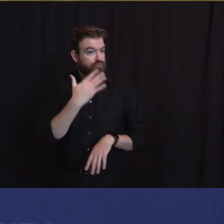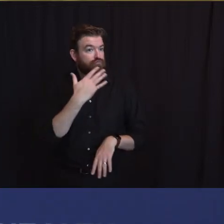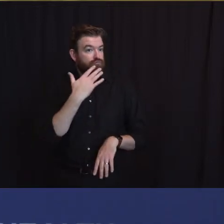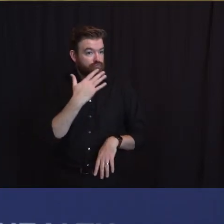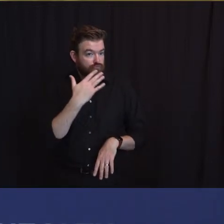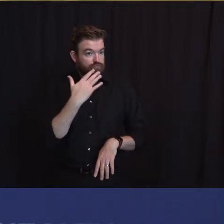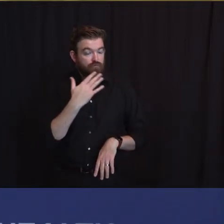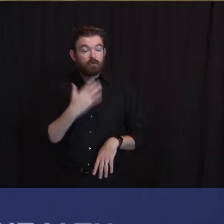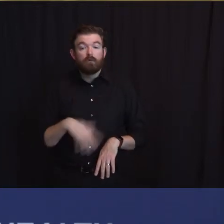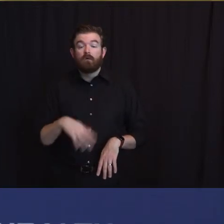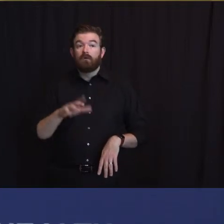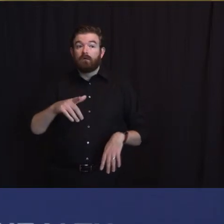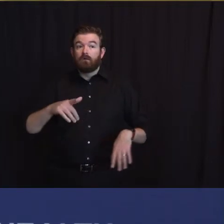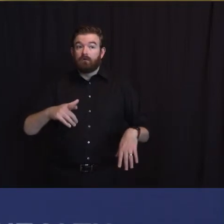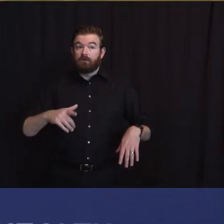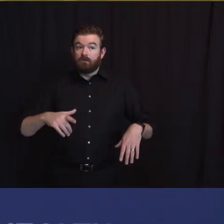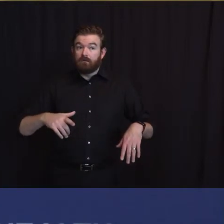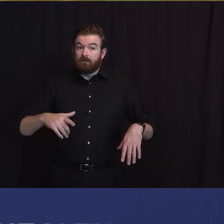yet.